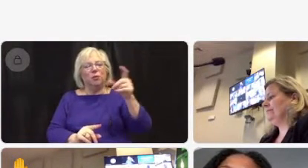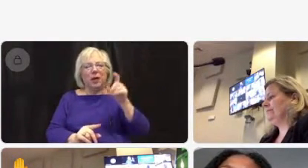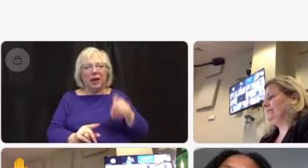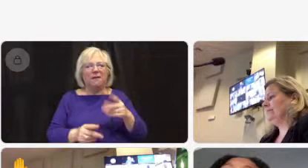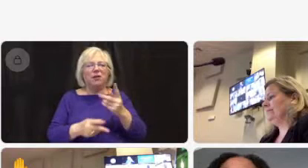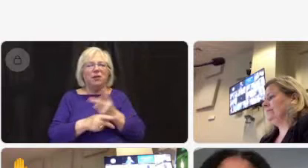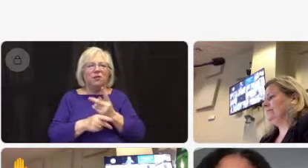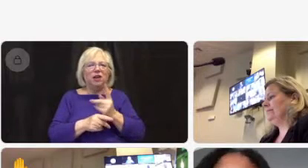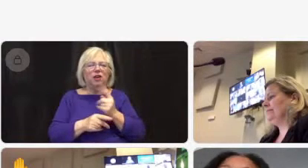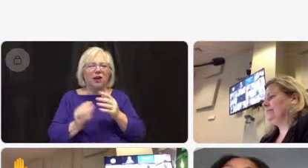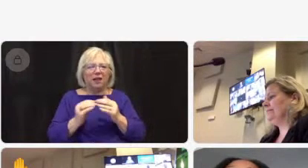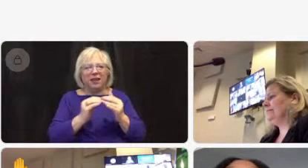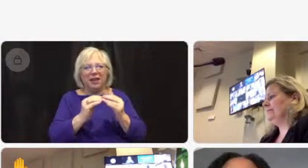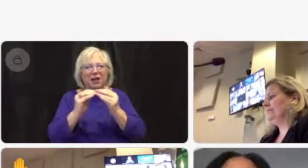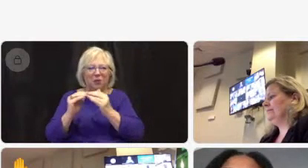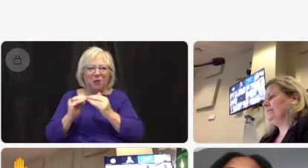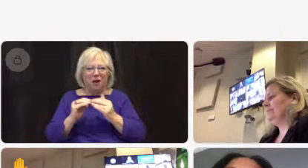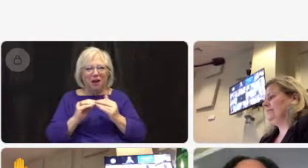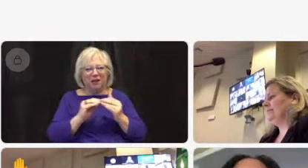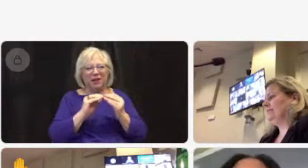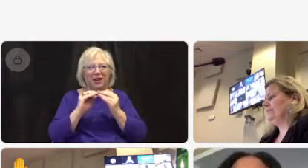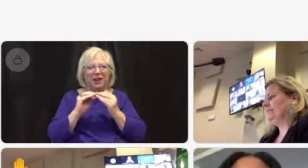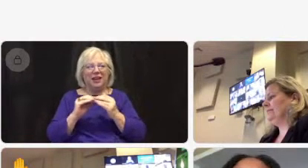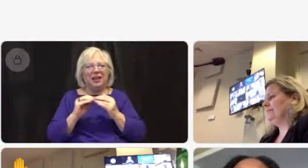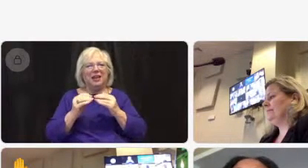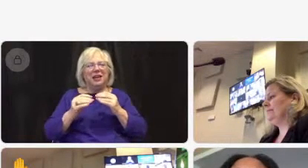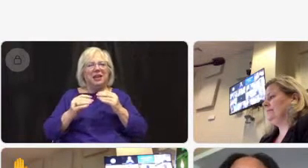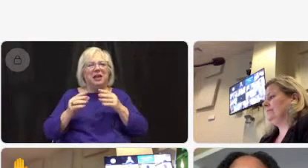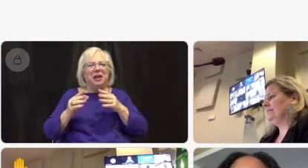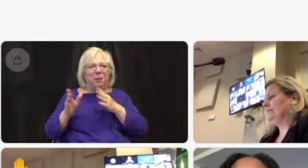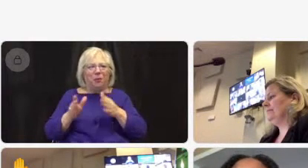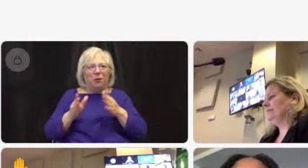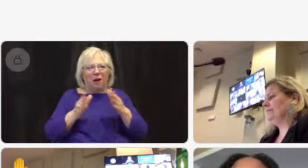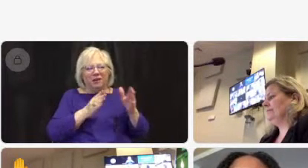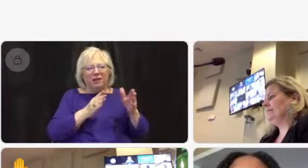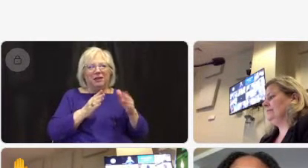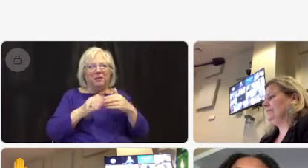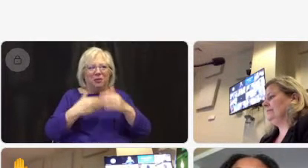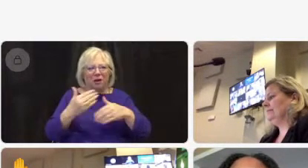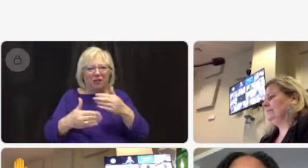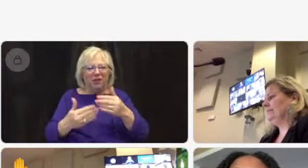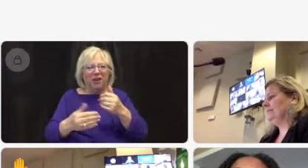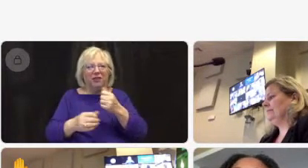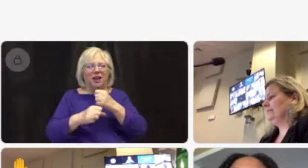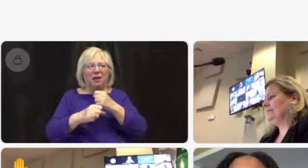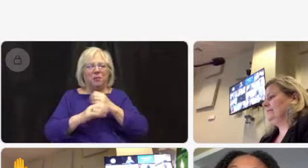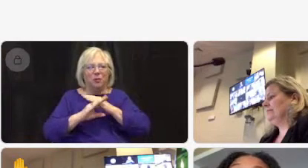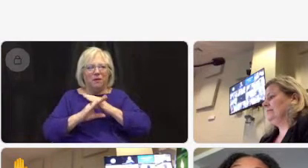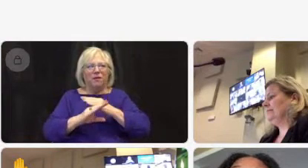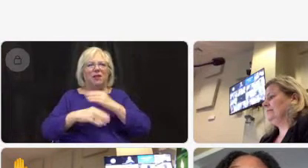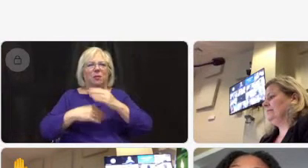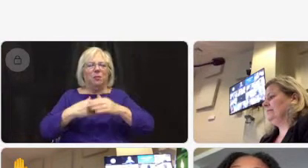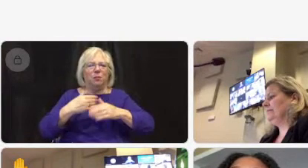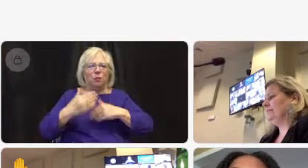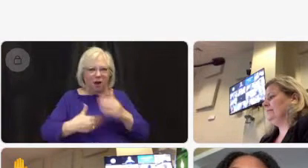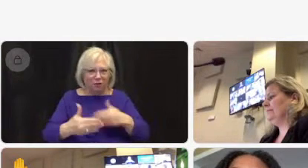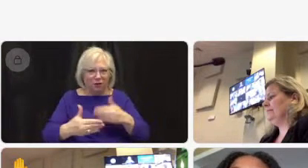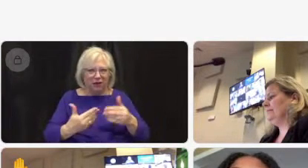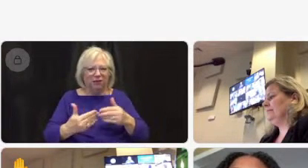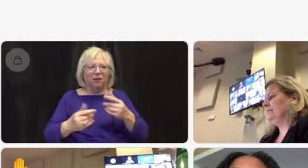equality equation that prevents progress on this infrastructure side. I just want to be very clear from that